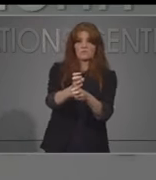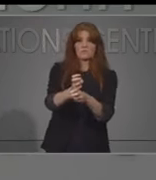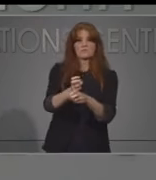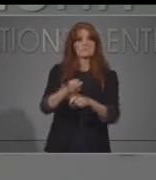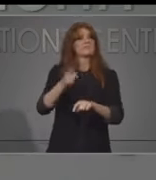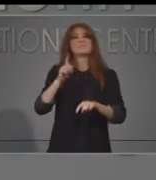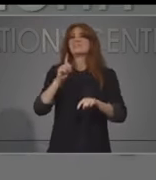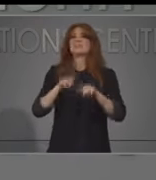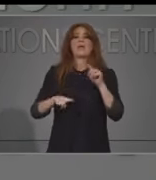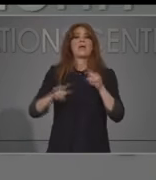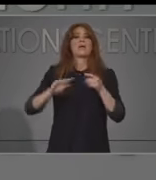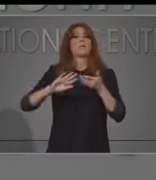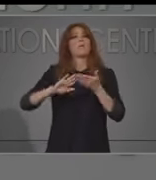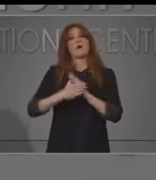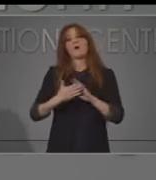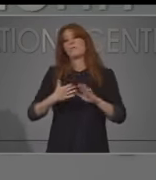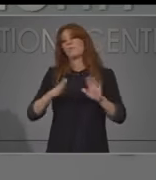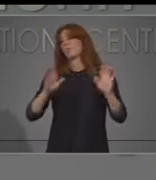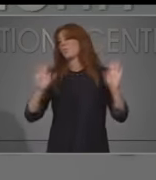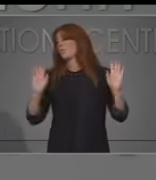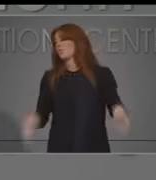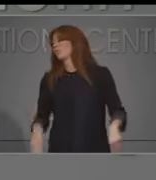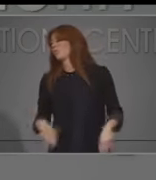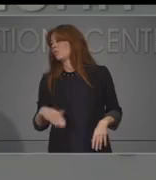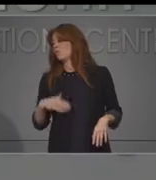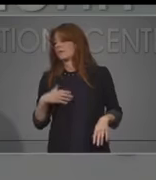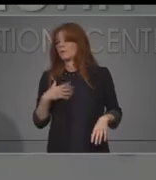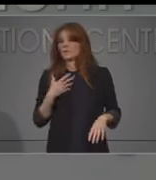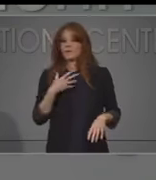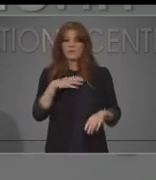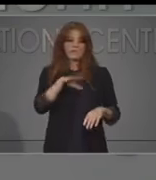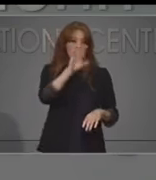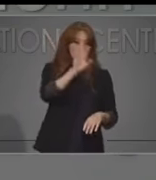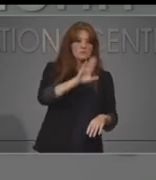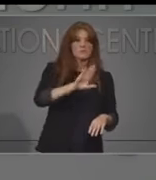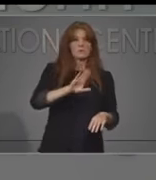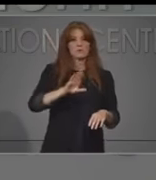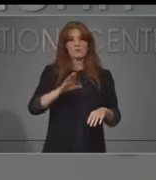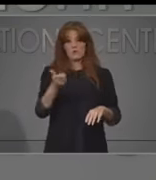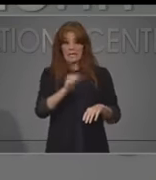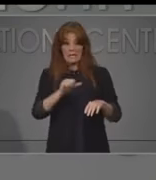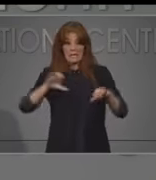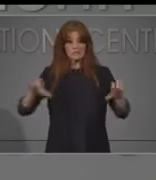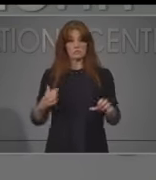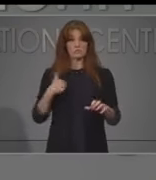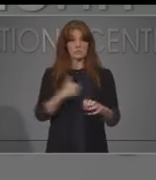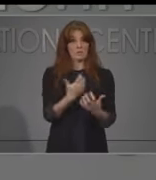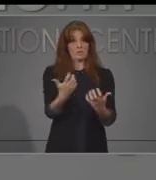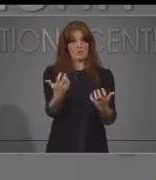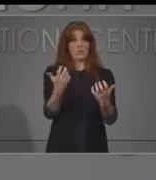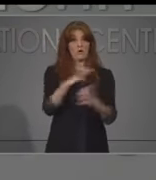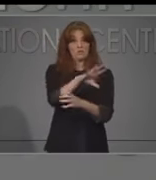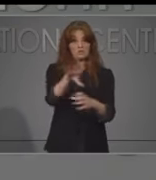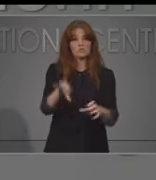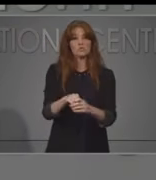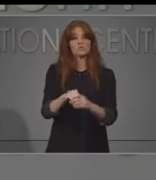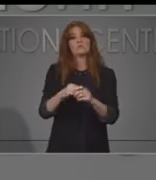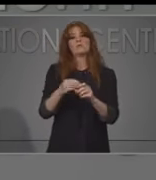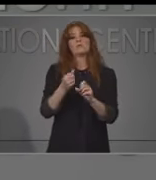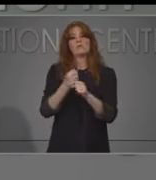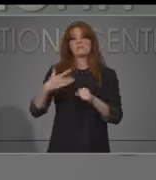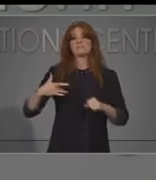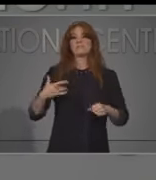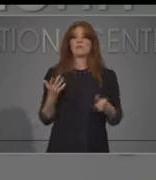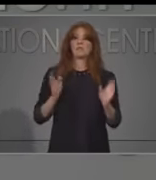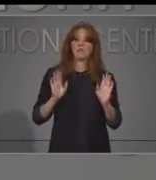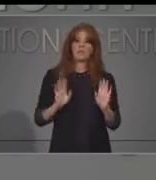let complacency or frustration or any of these activities that we're engaged in break down our